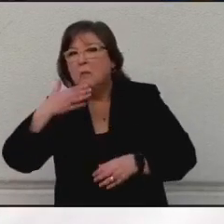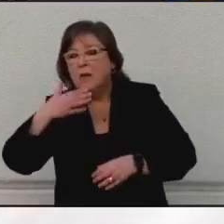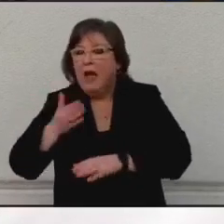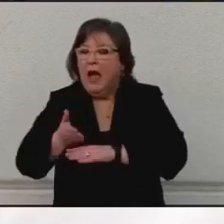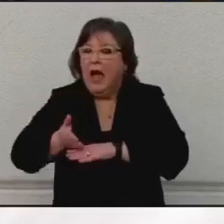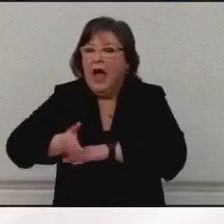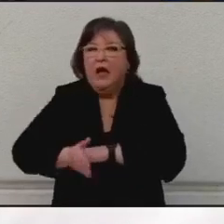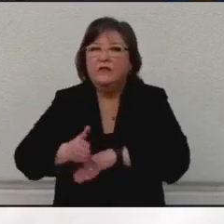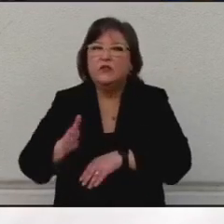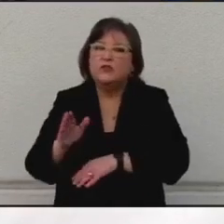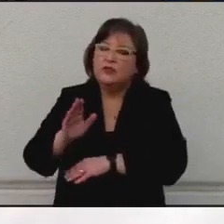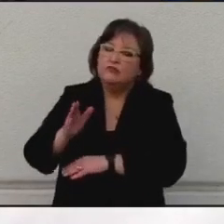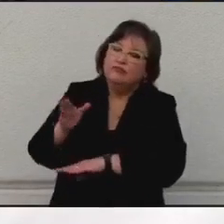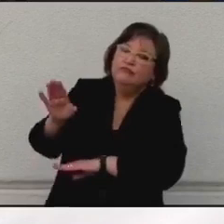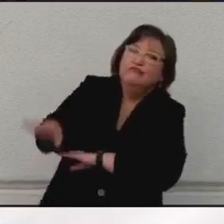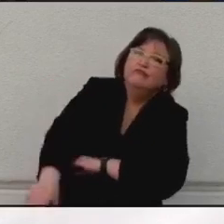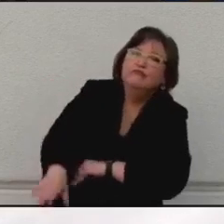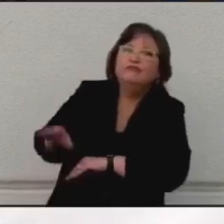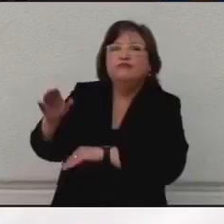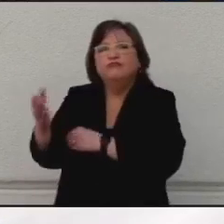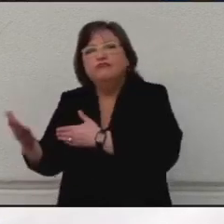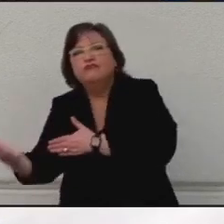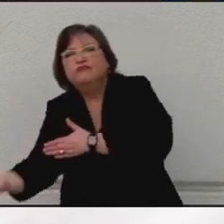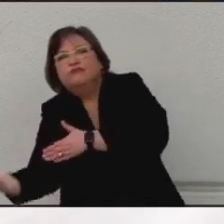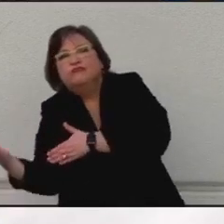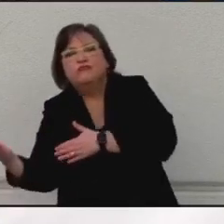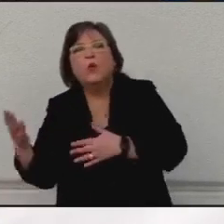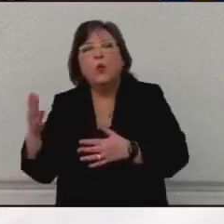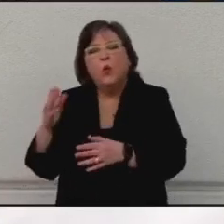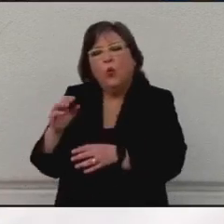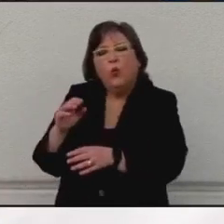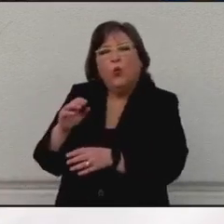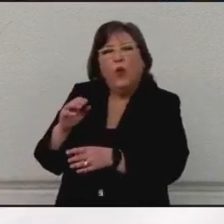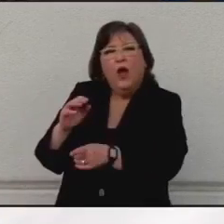to vaccine for essential workers and those who are full-time